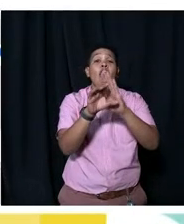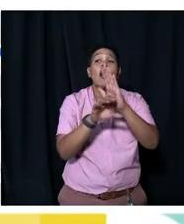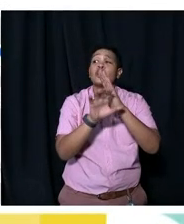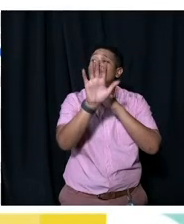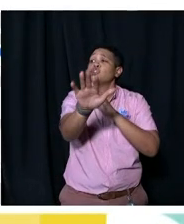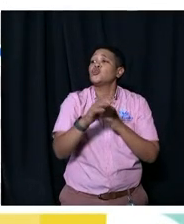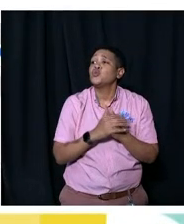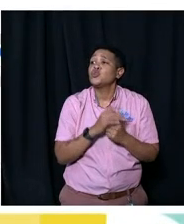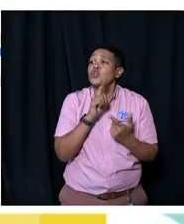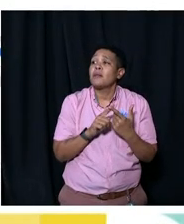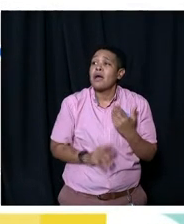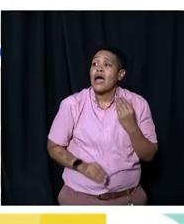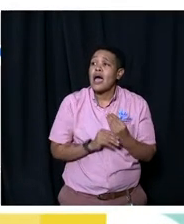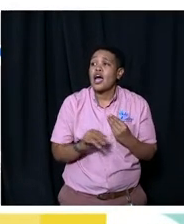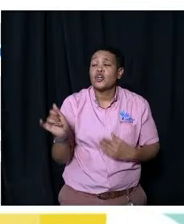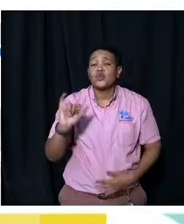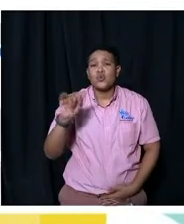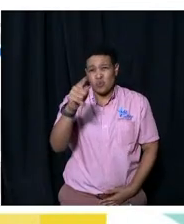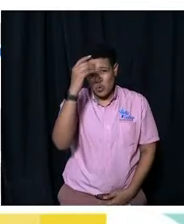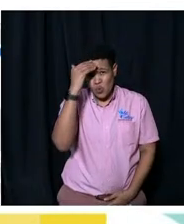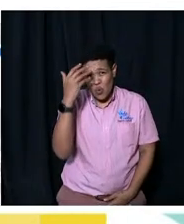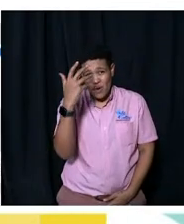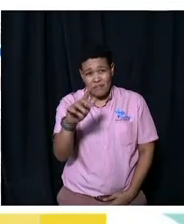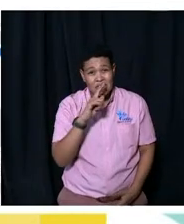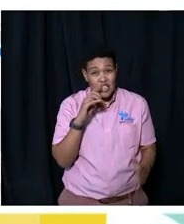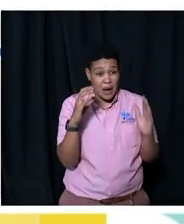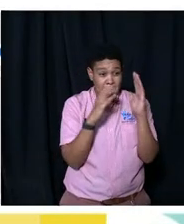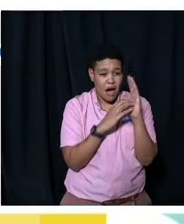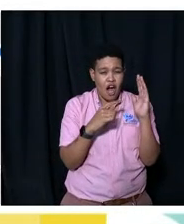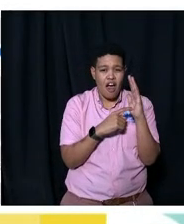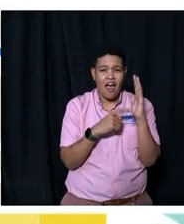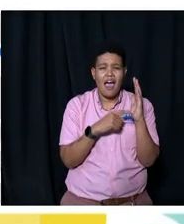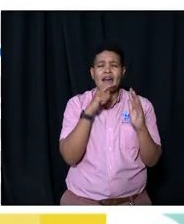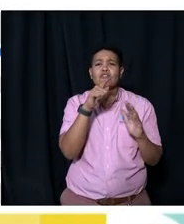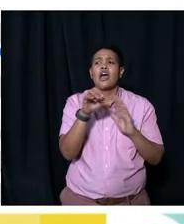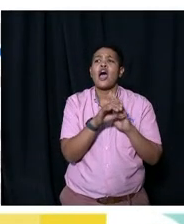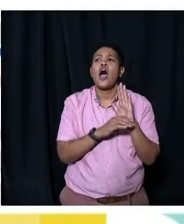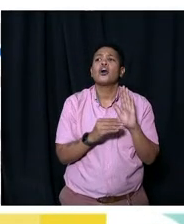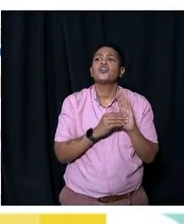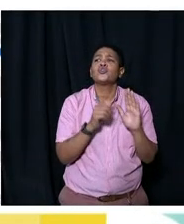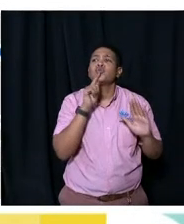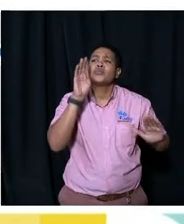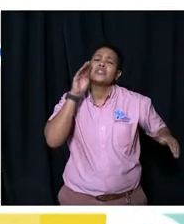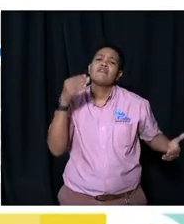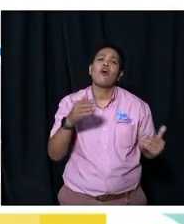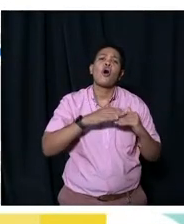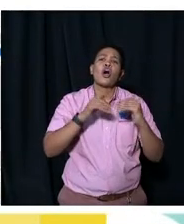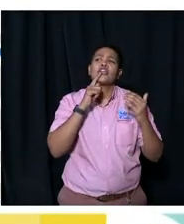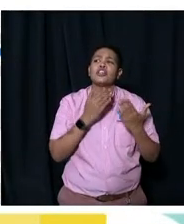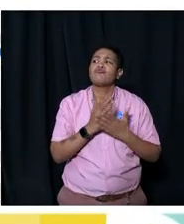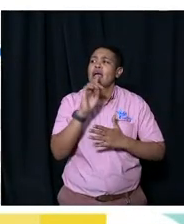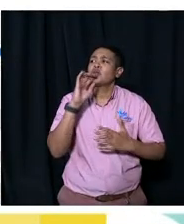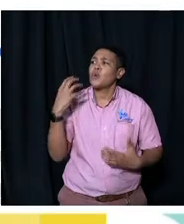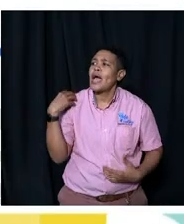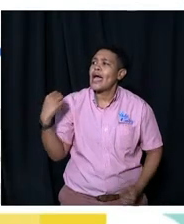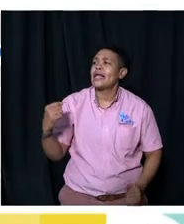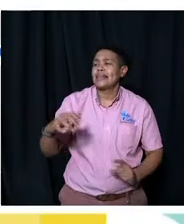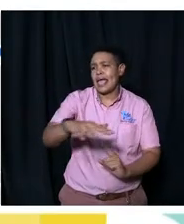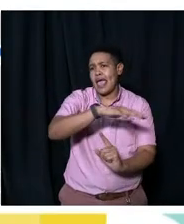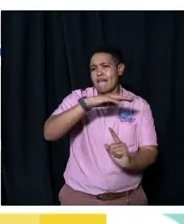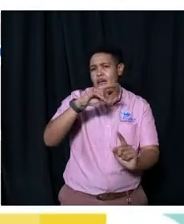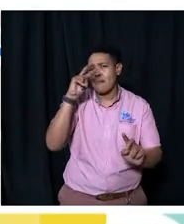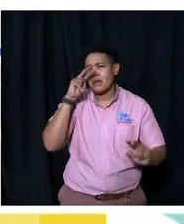Constitution as well, because, you know, there in a paragraph, there's a paragraph in the Constitution that speaks to the right to a healthy